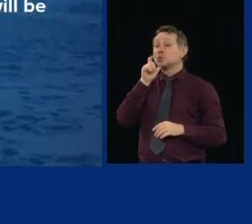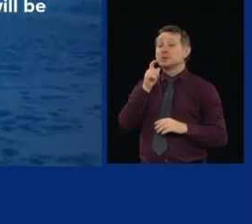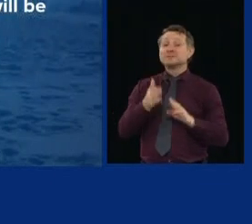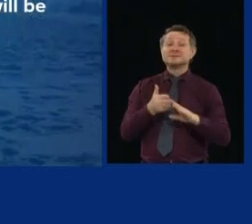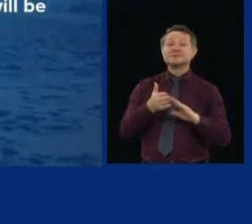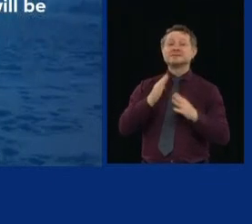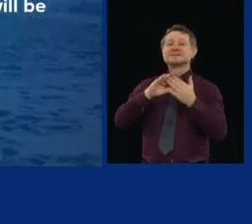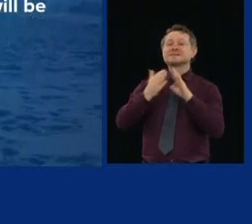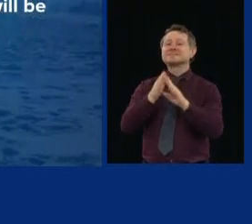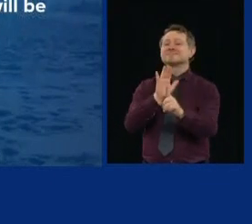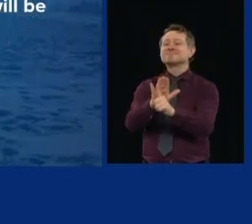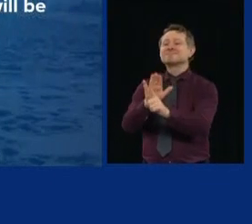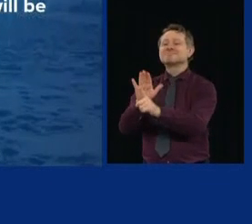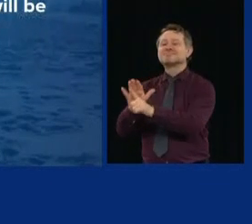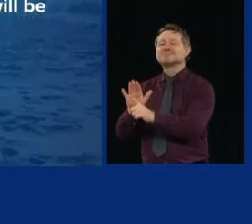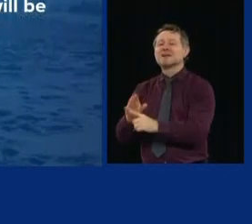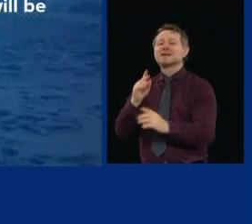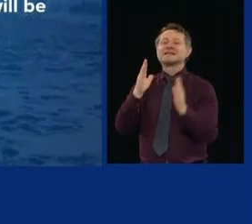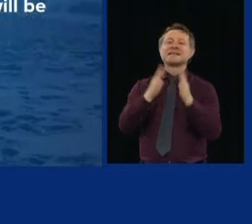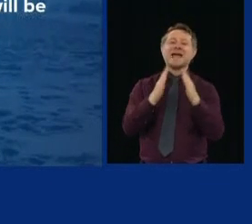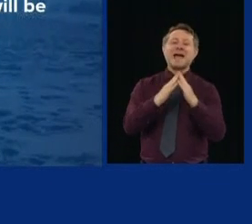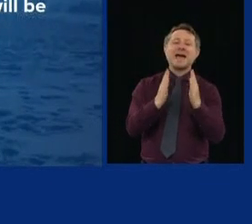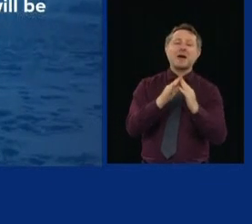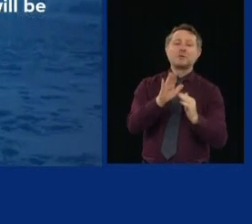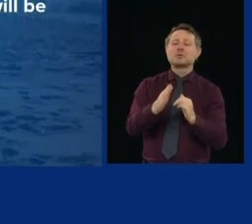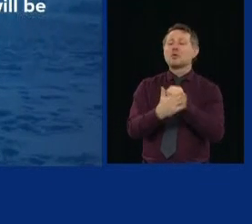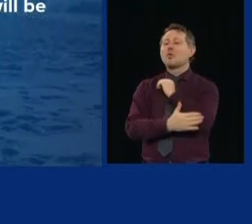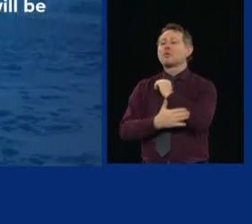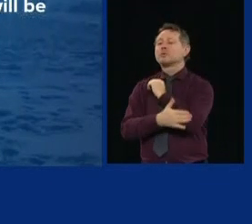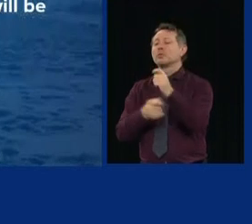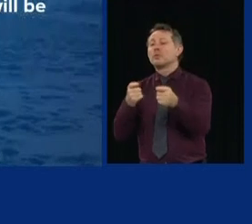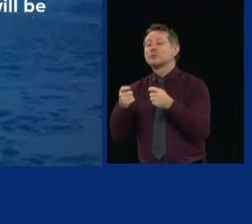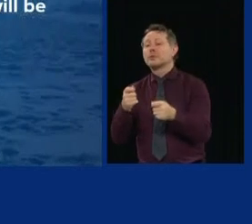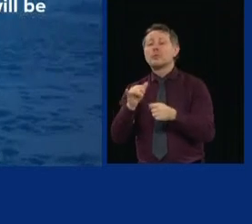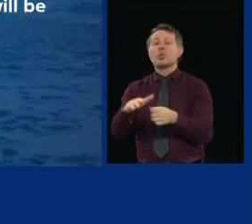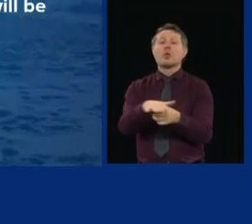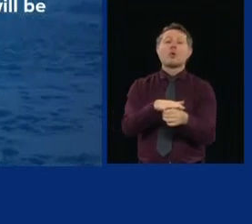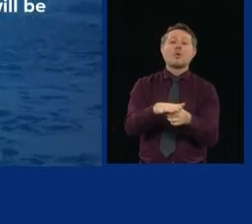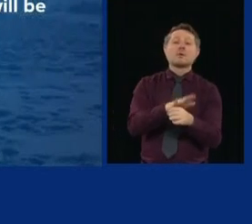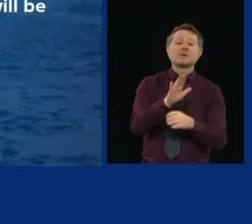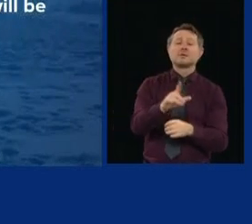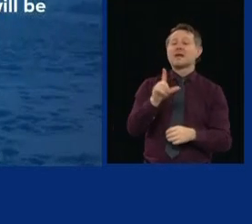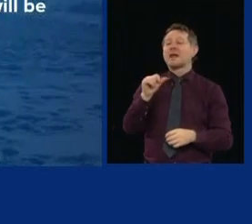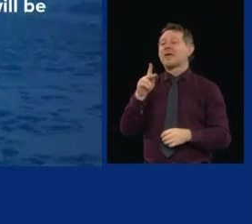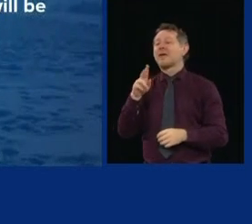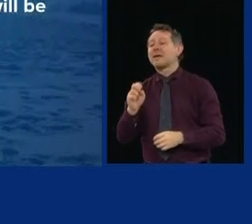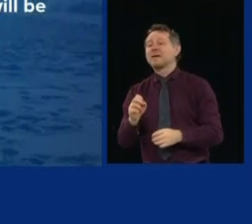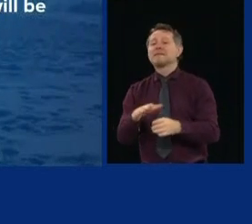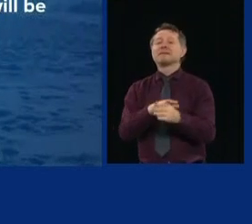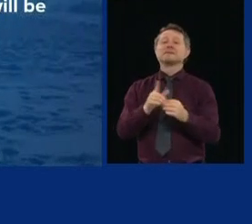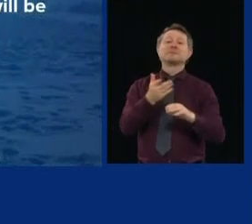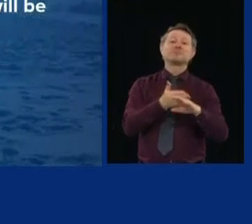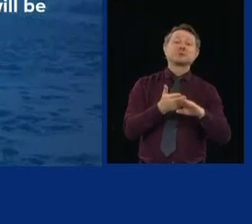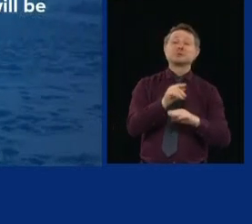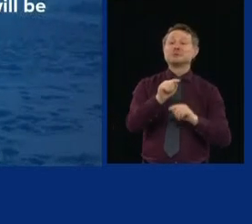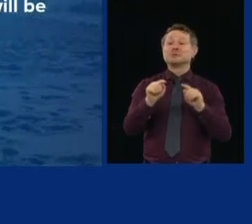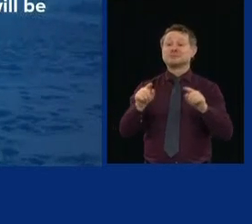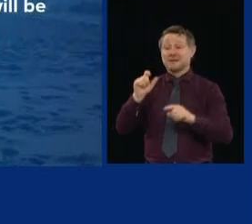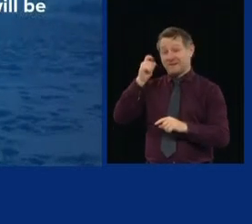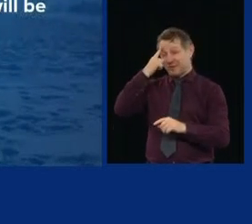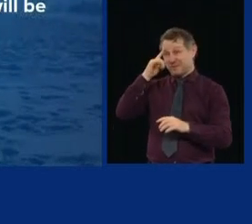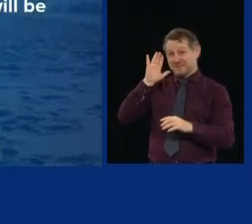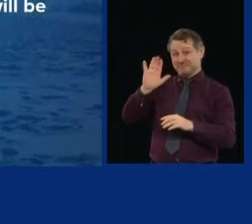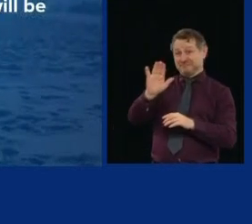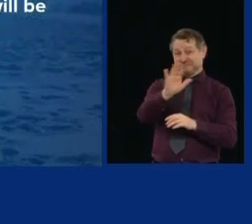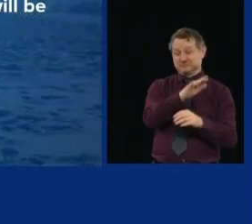municipal beaches, municipal lakes, the local government can decide to open or